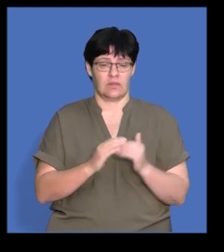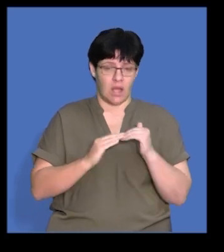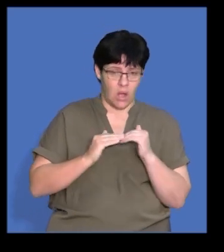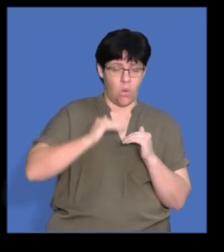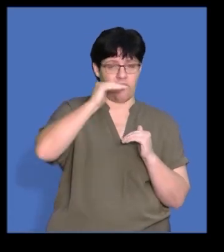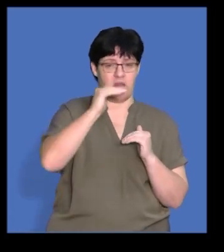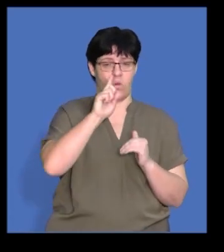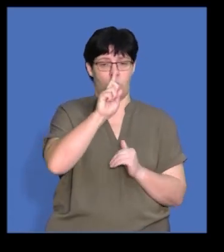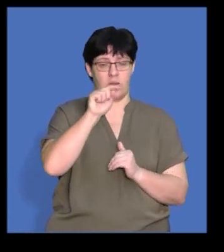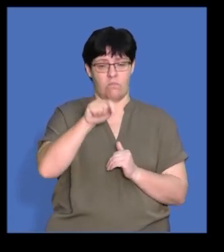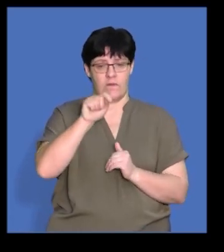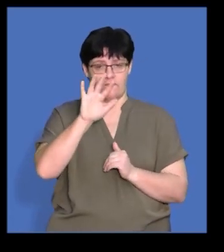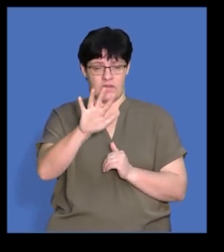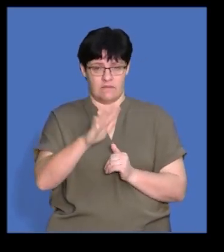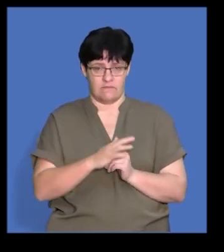above